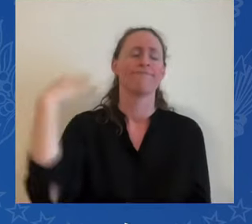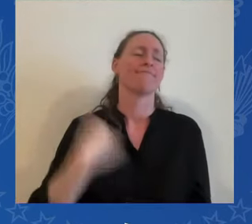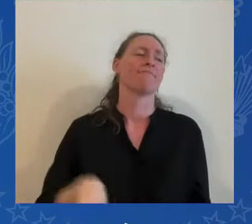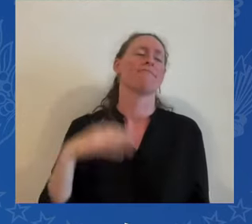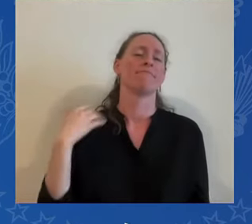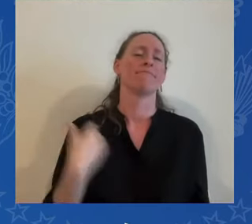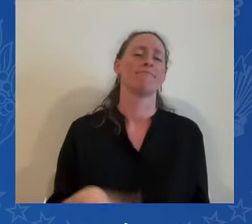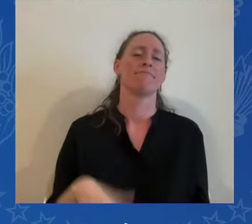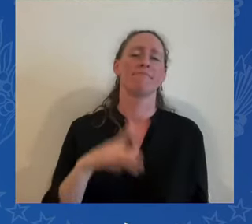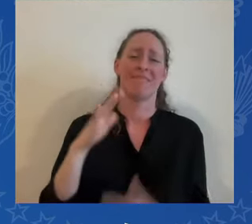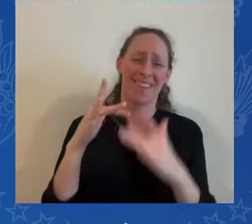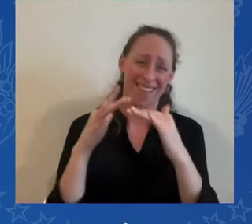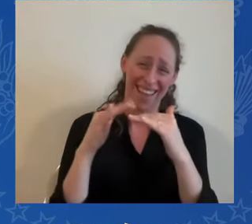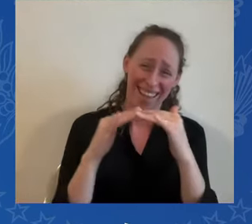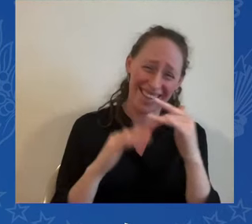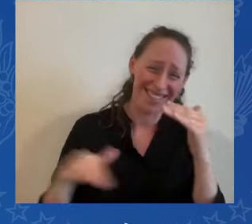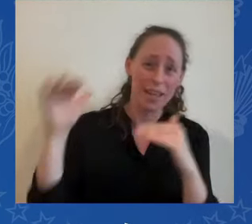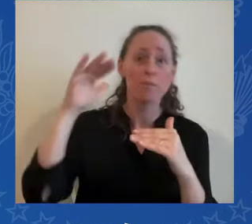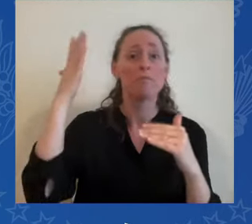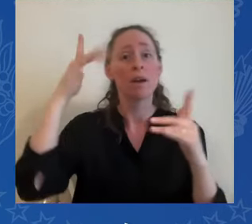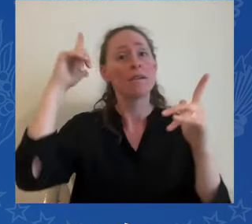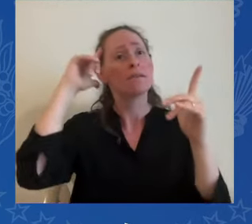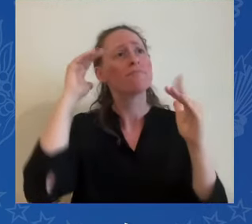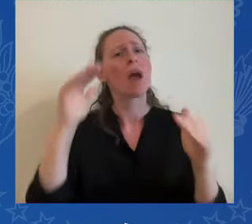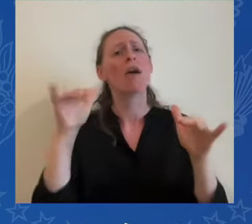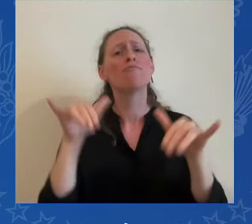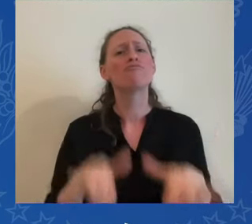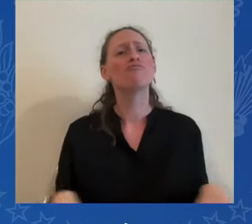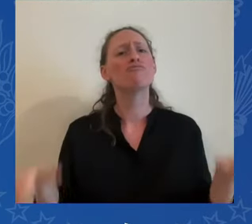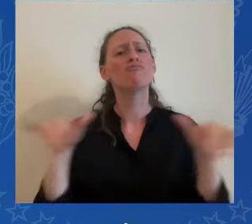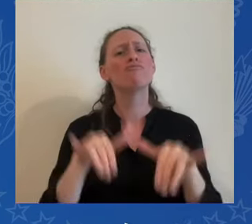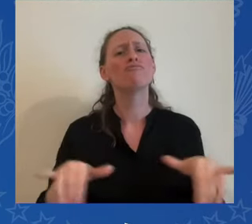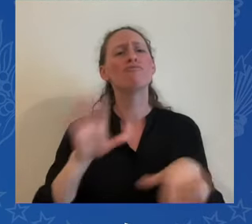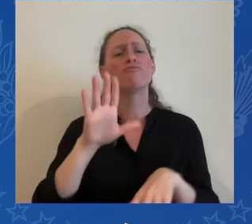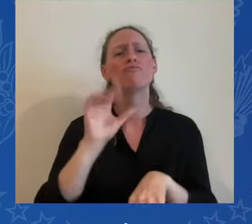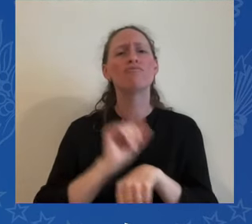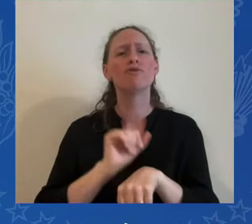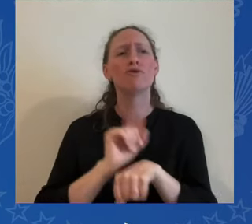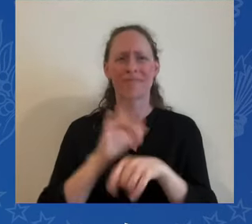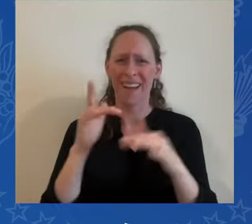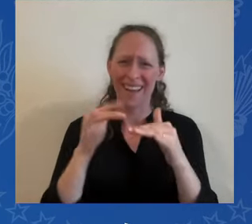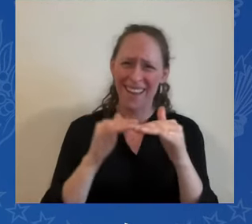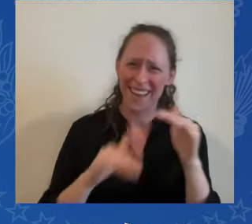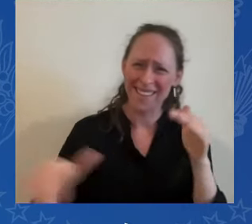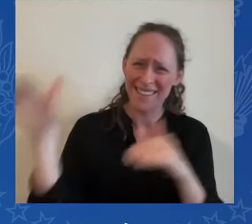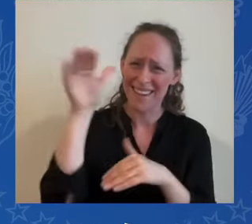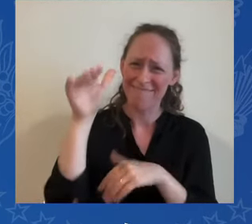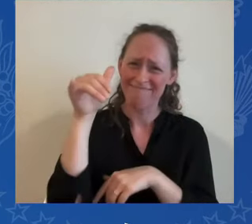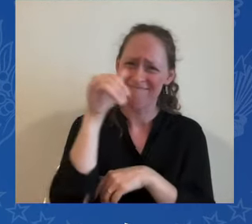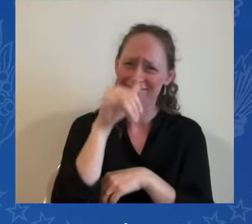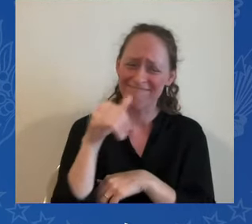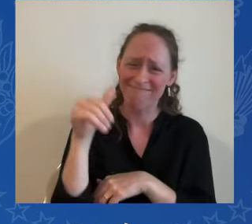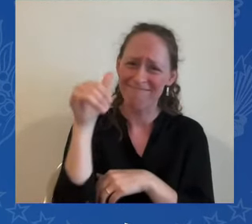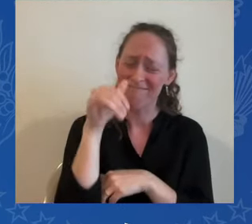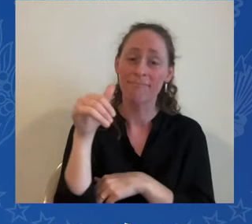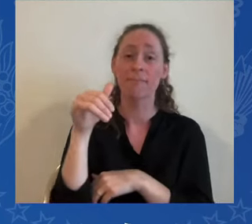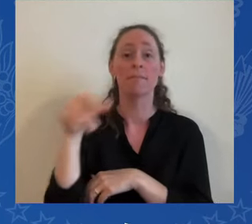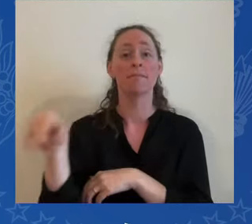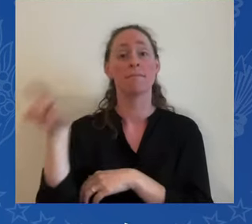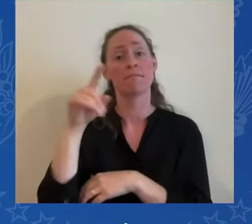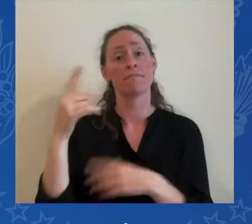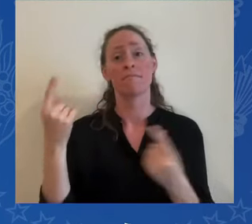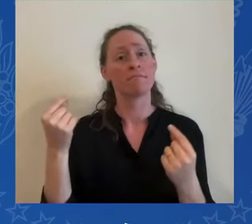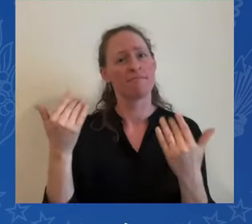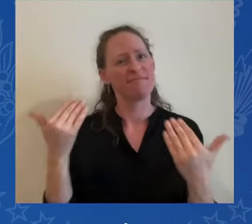duty, while acting to save or protect another person's life. They have acted with great